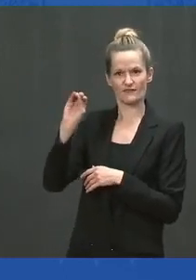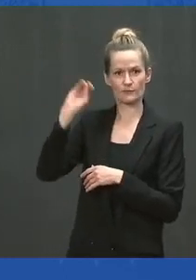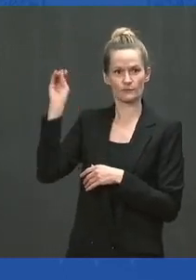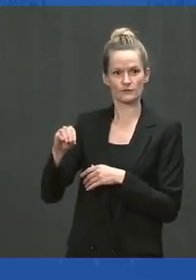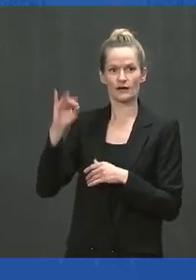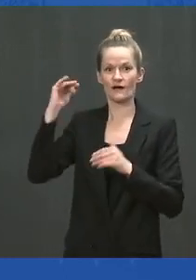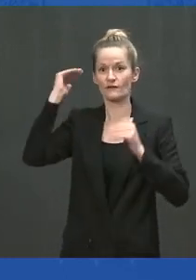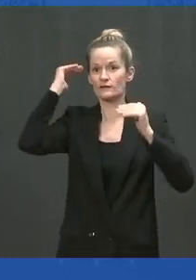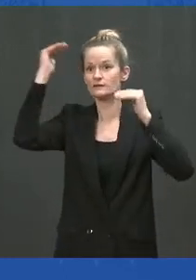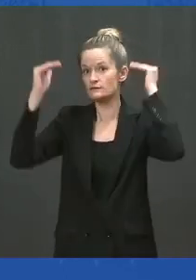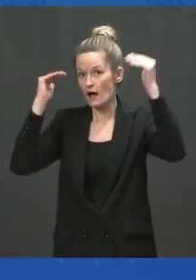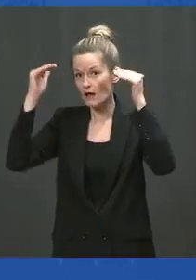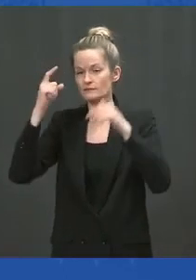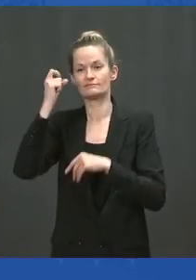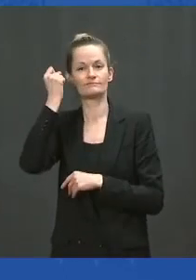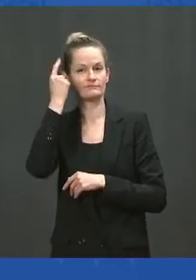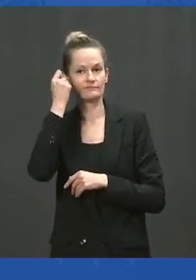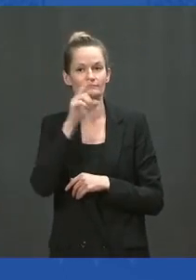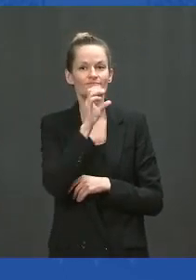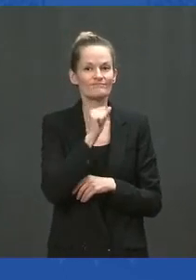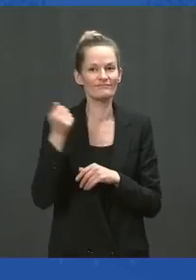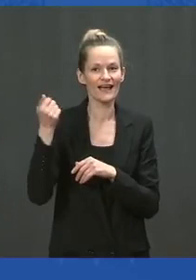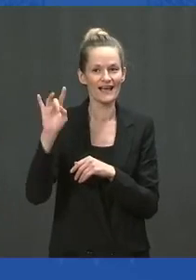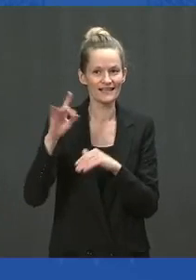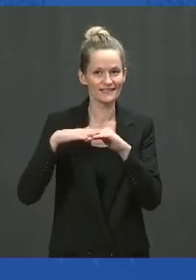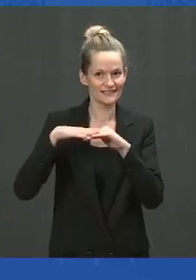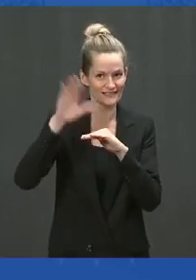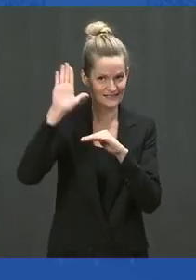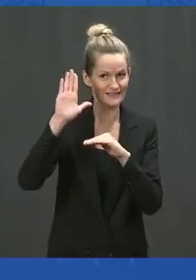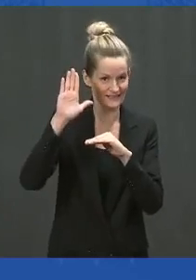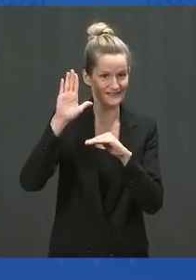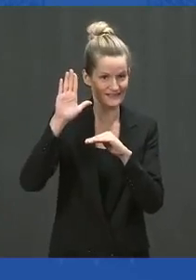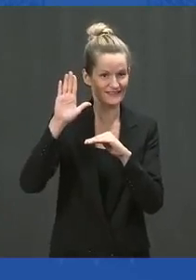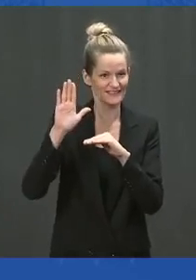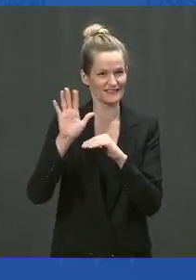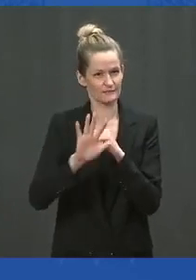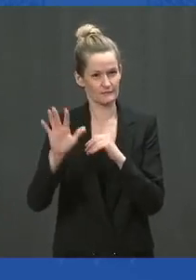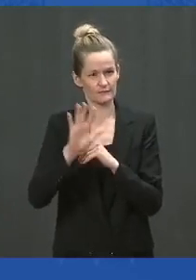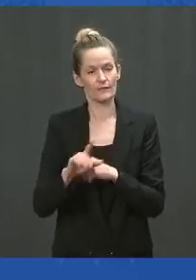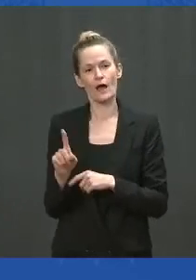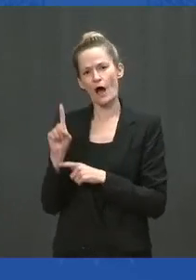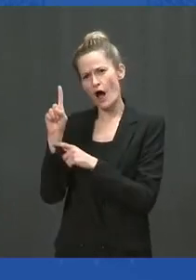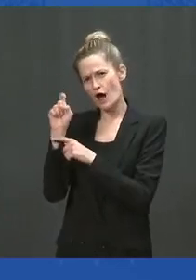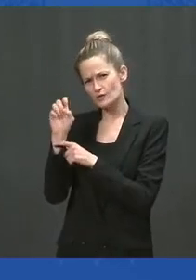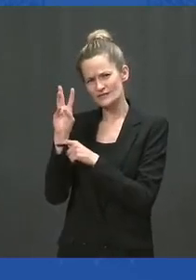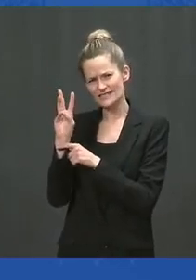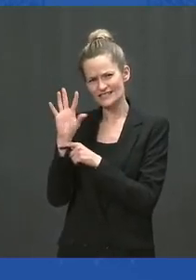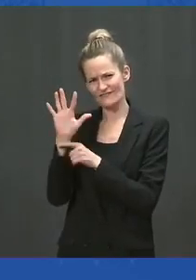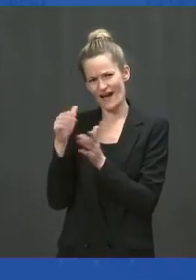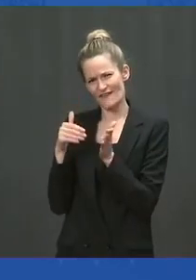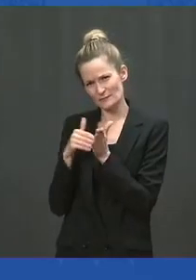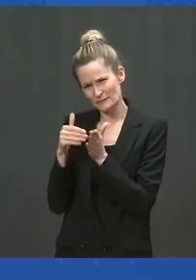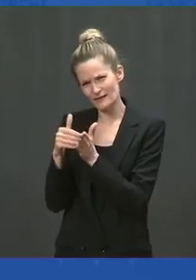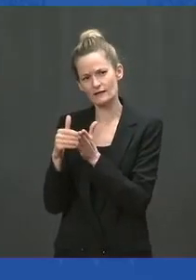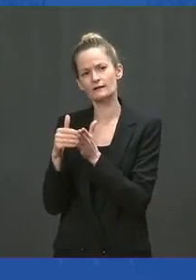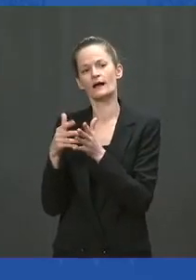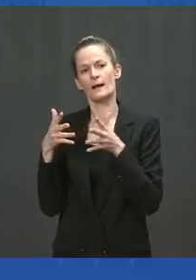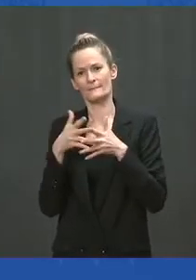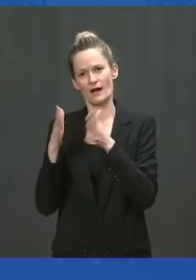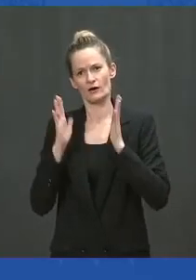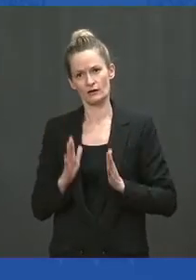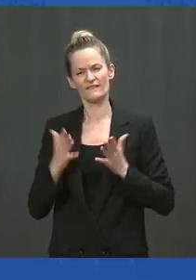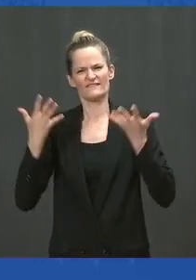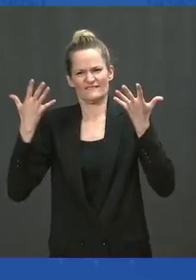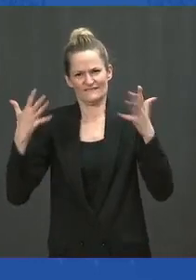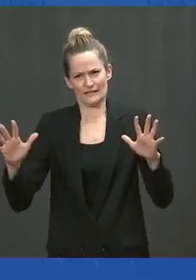165 million Americans are now fully vaccinated. Because of our success with the vaccination effort, this